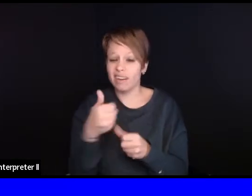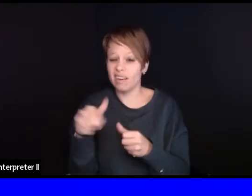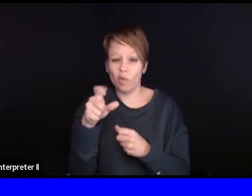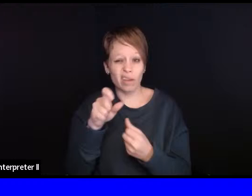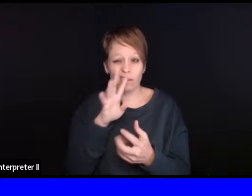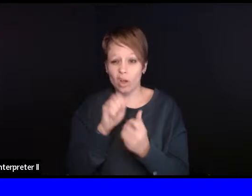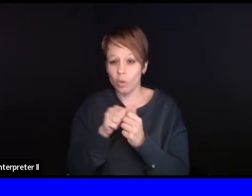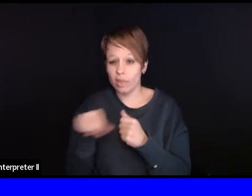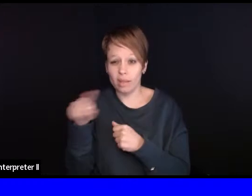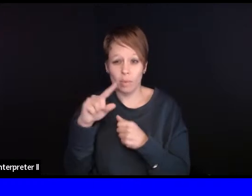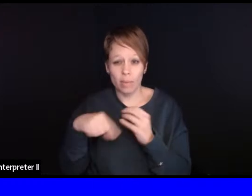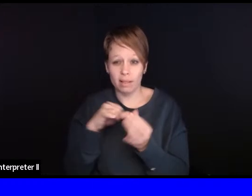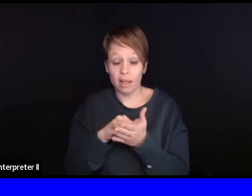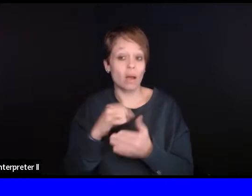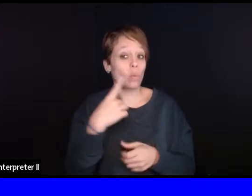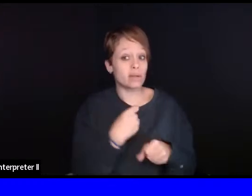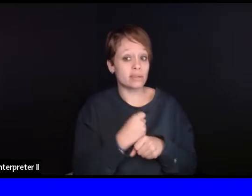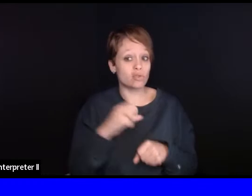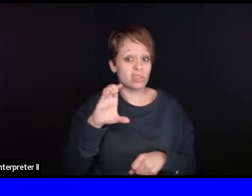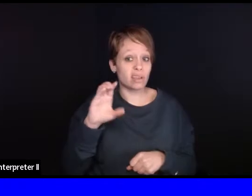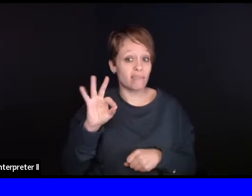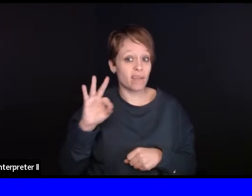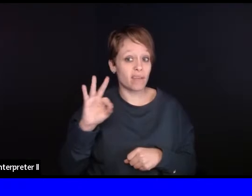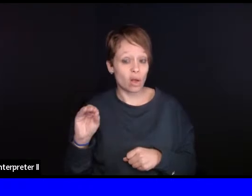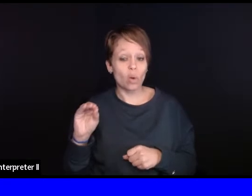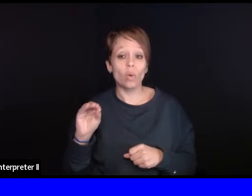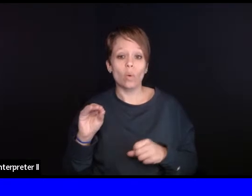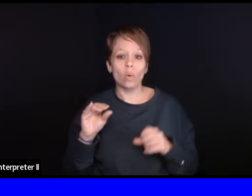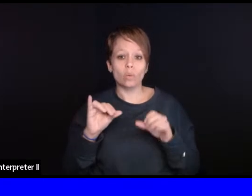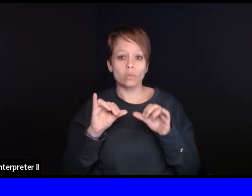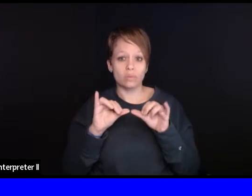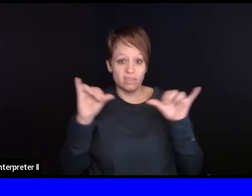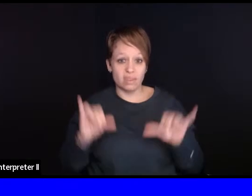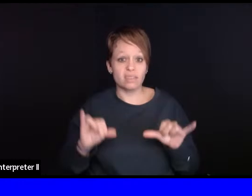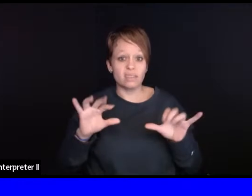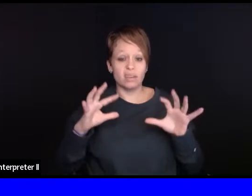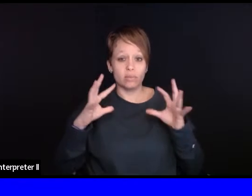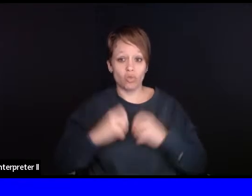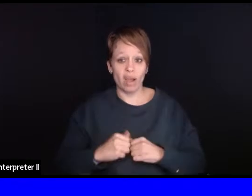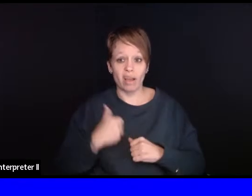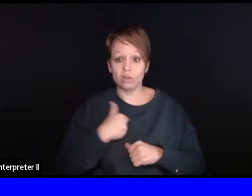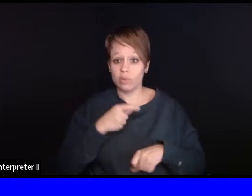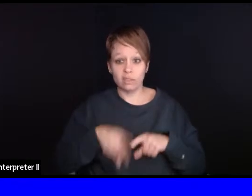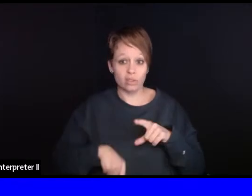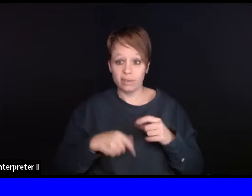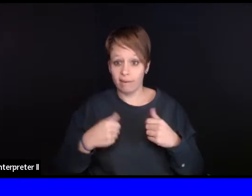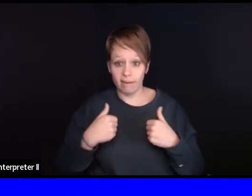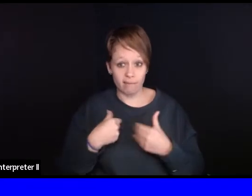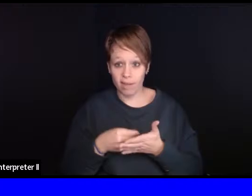fact, 1 year, the CFO's system crashed. We couldn't get a financial plan.